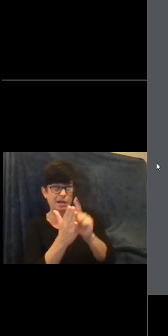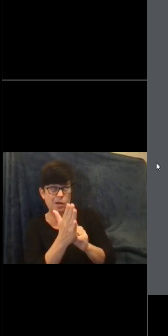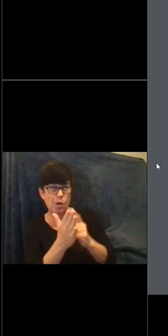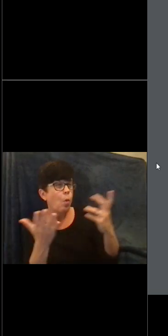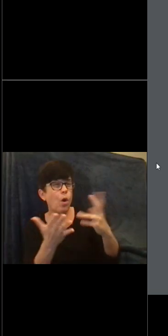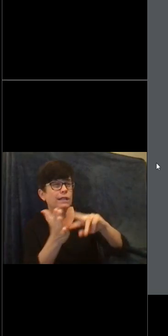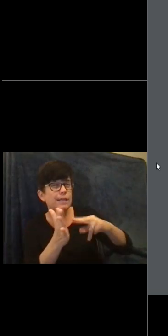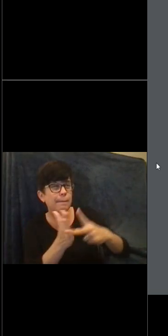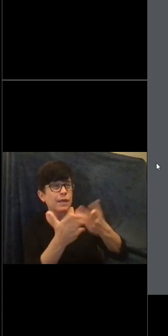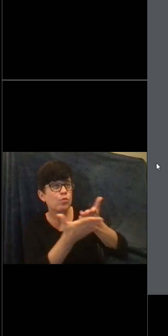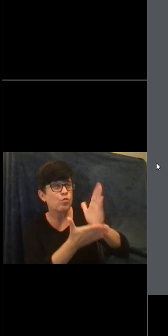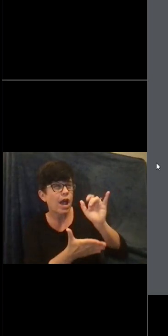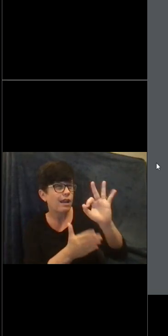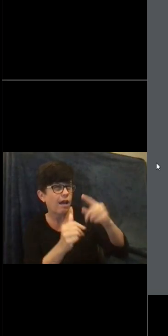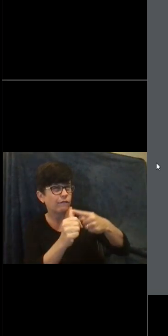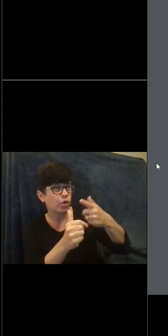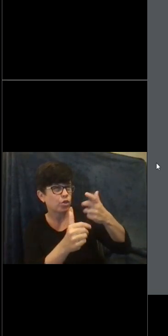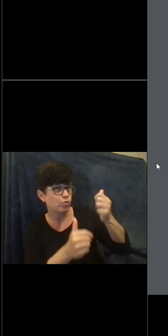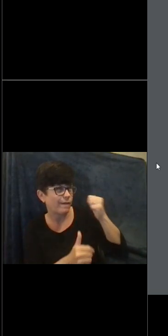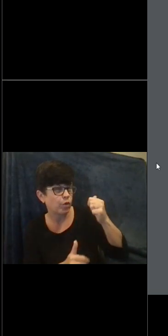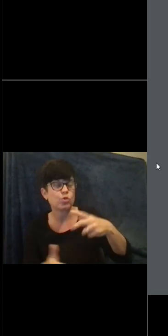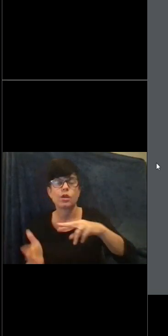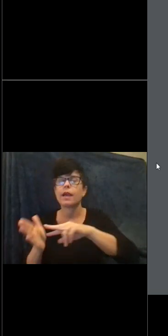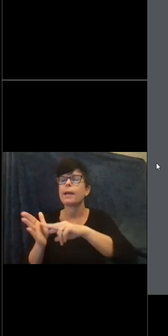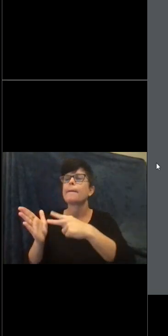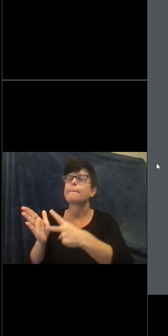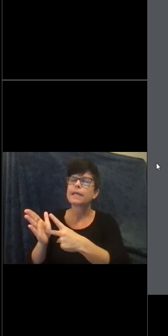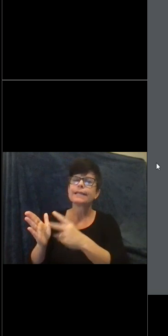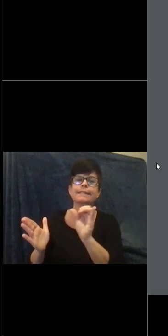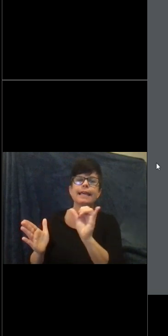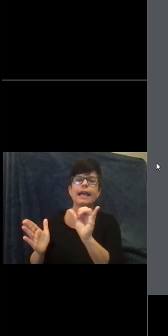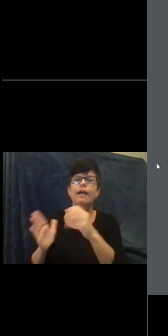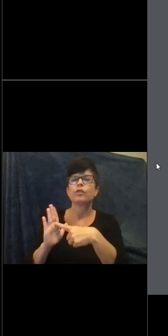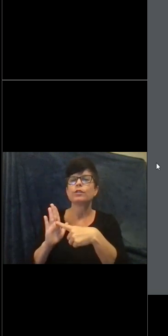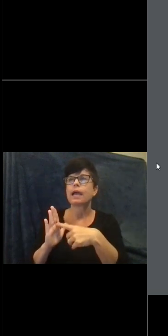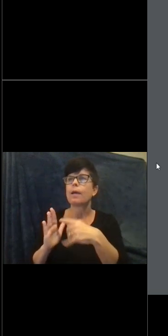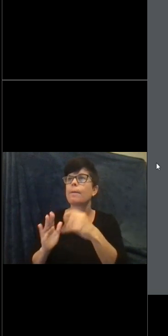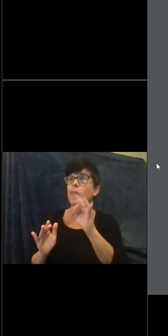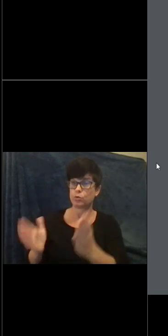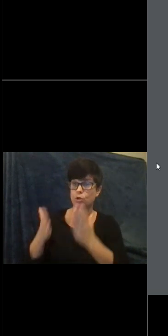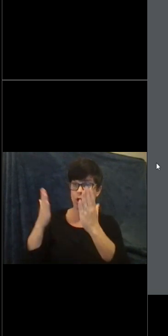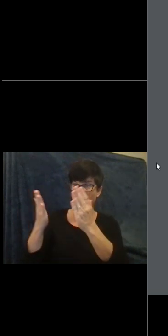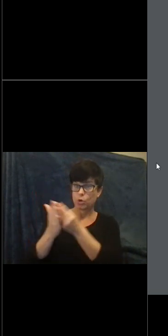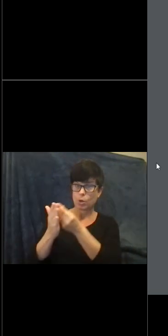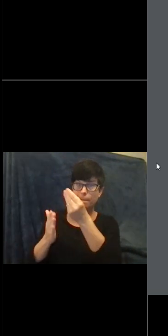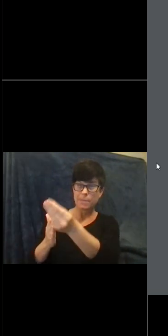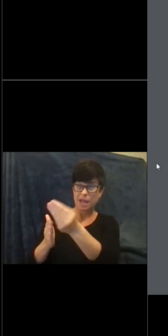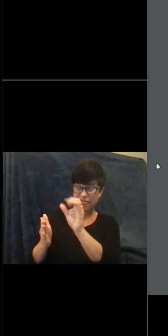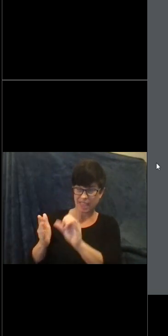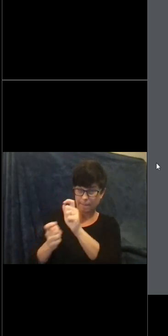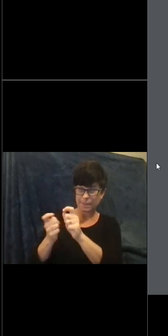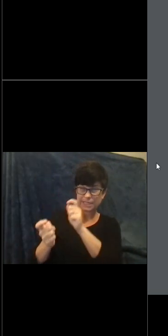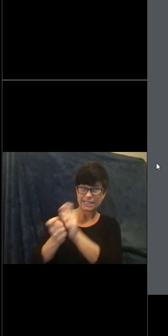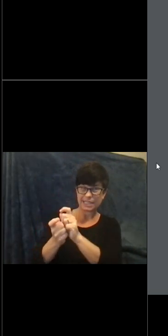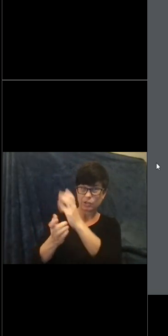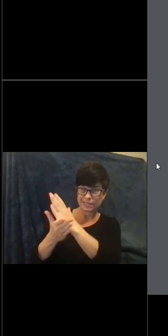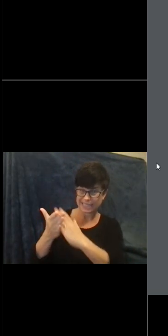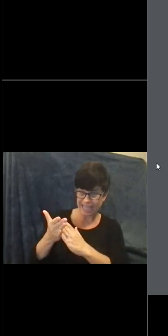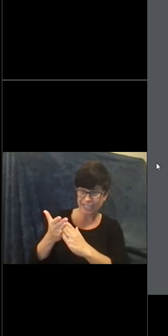refusal mean? Means if in this particular case, if there was an offer to buy the particular section